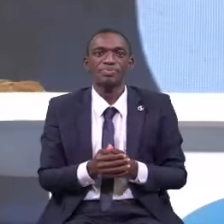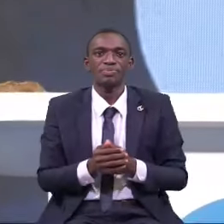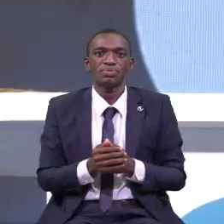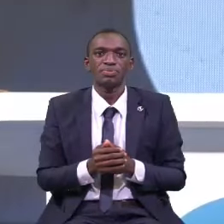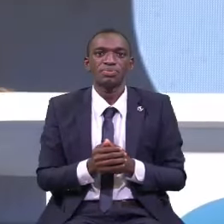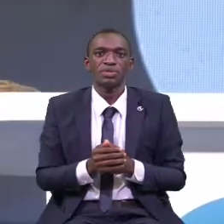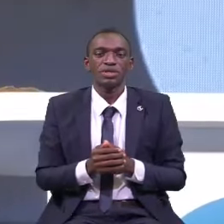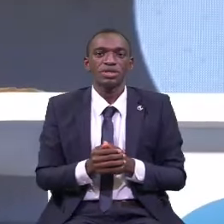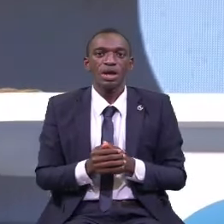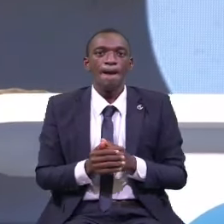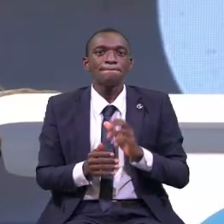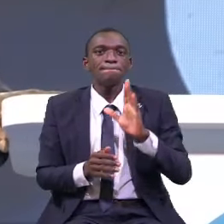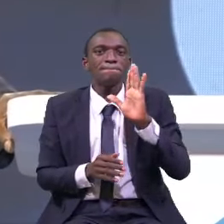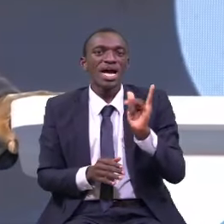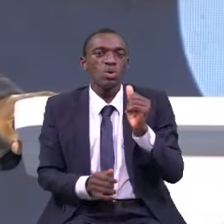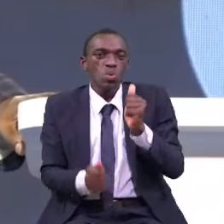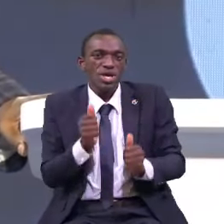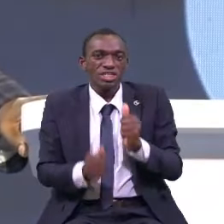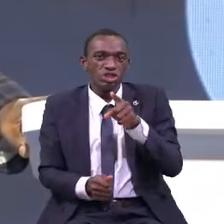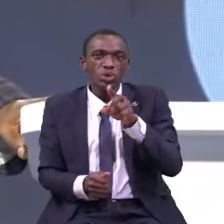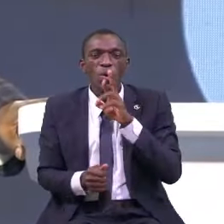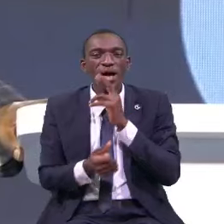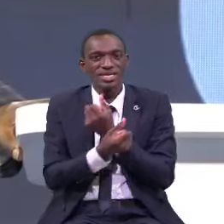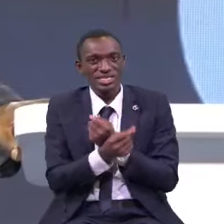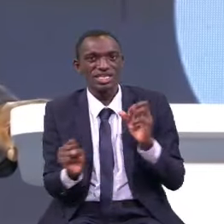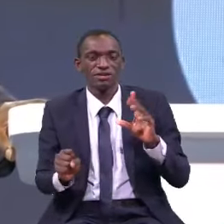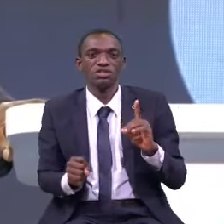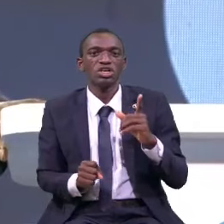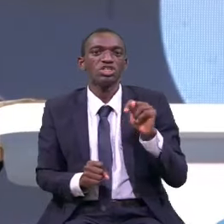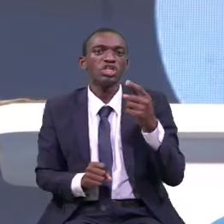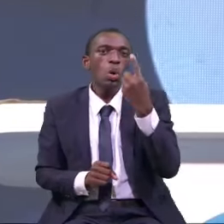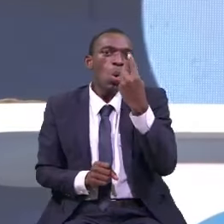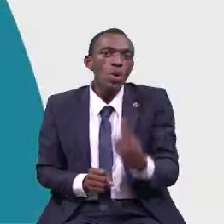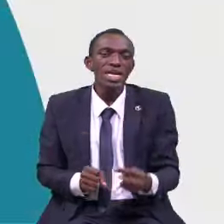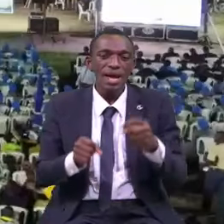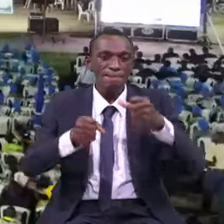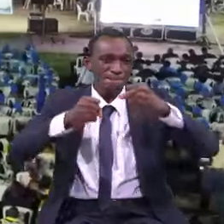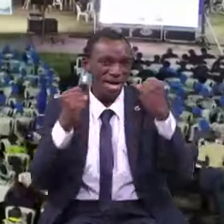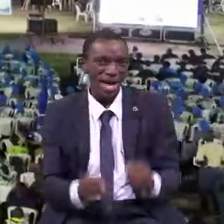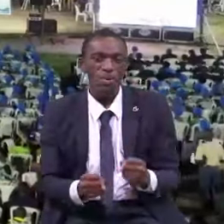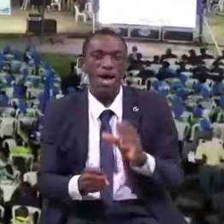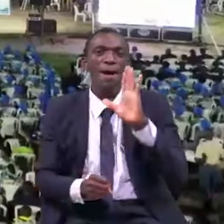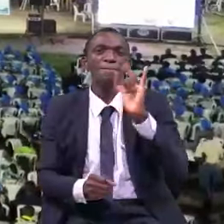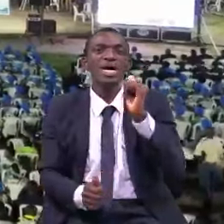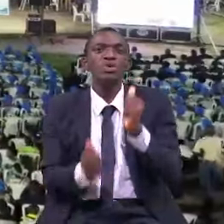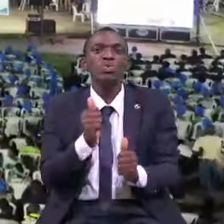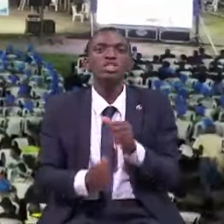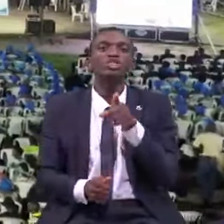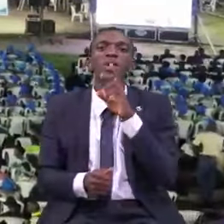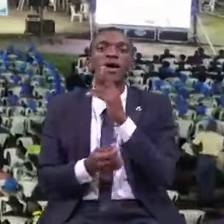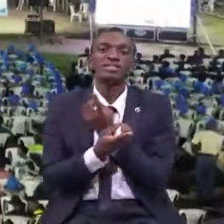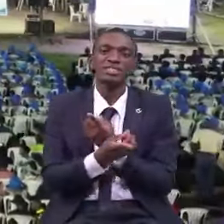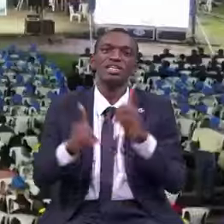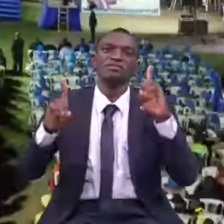by which we're saved, the only power by which we're delivered, the